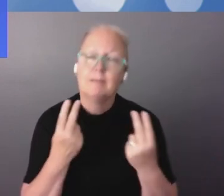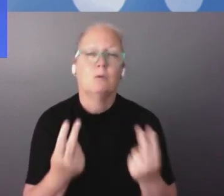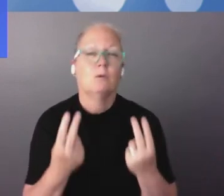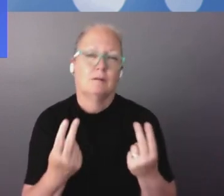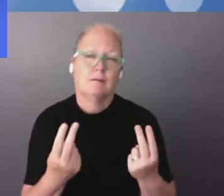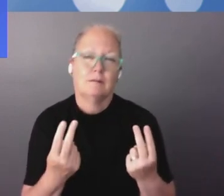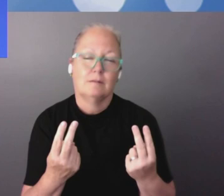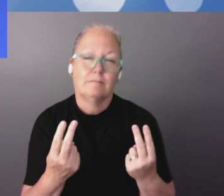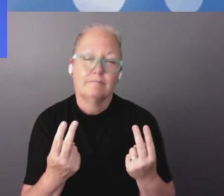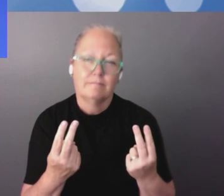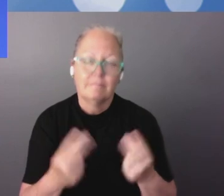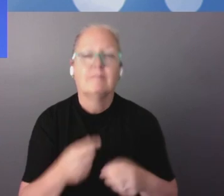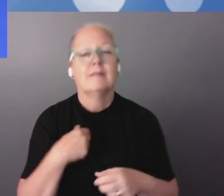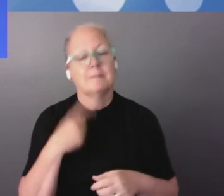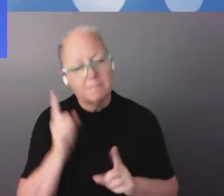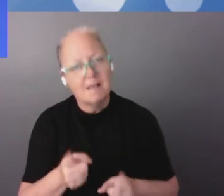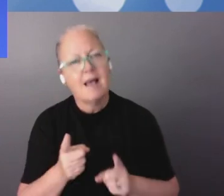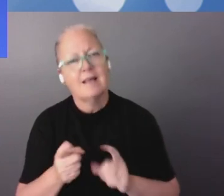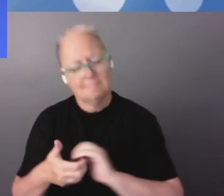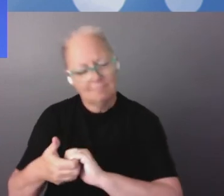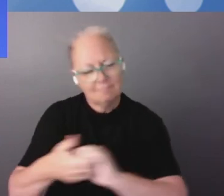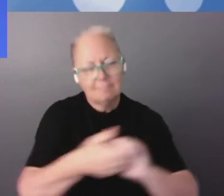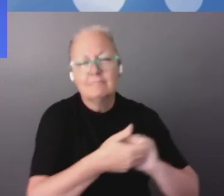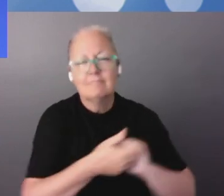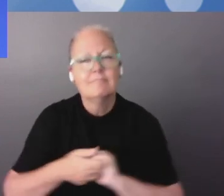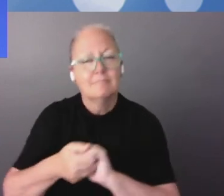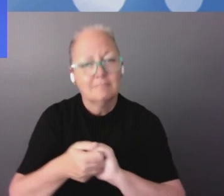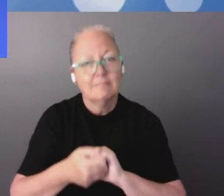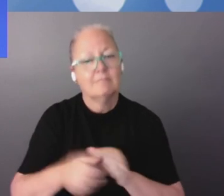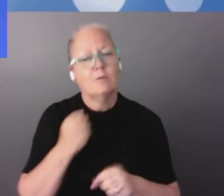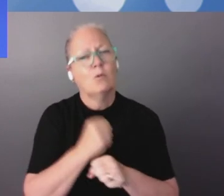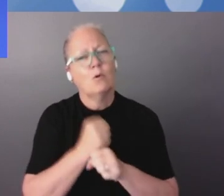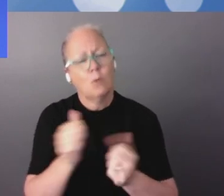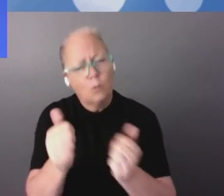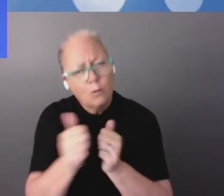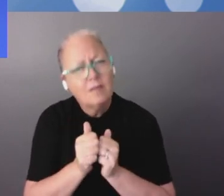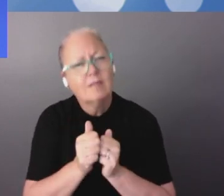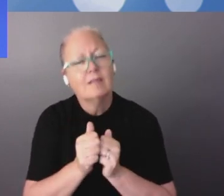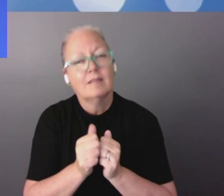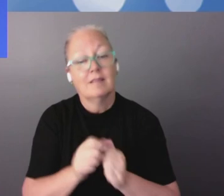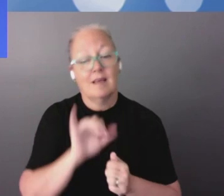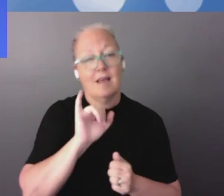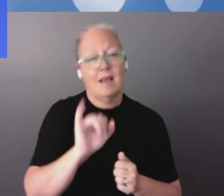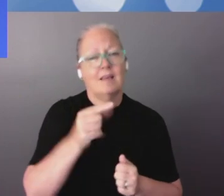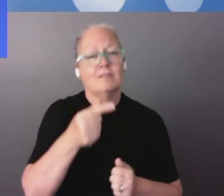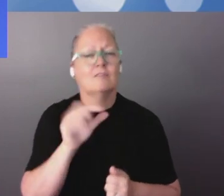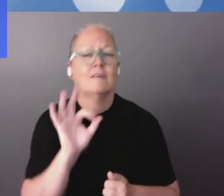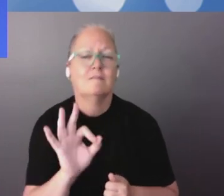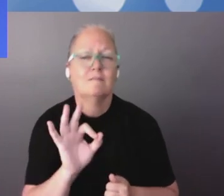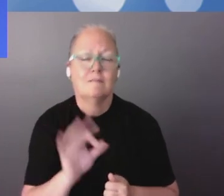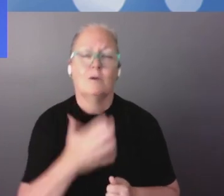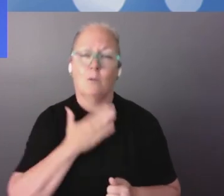to work together during this IGF summit to develop joint internet